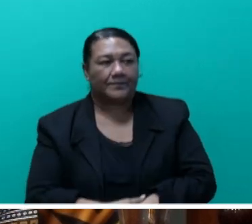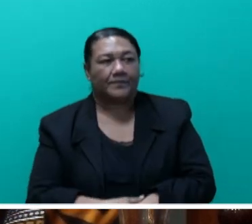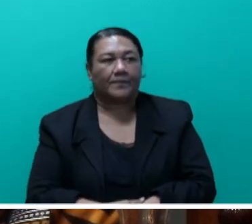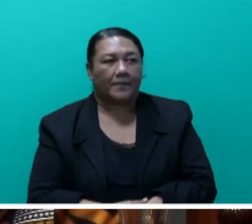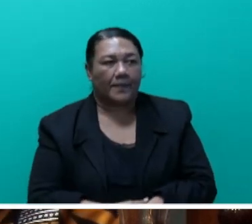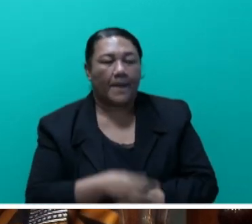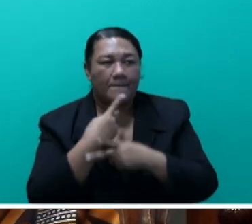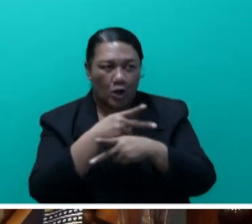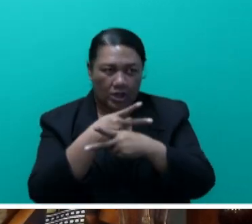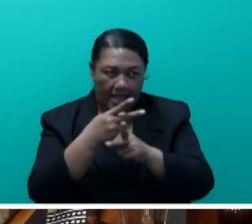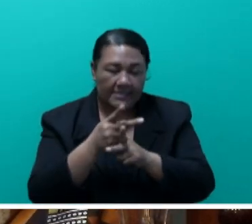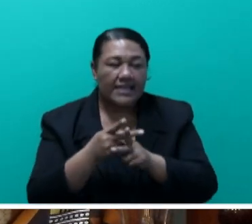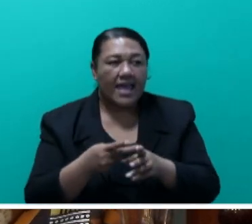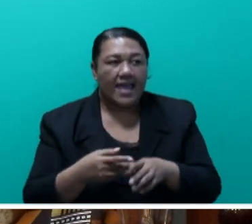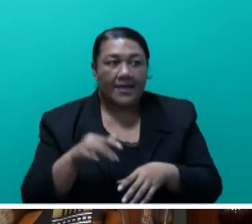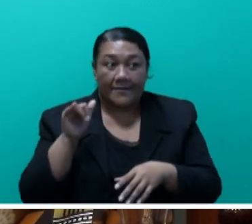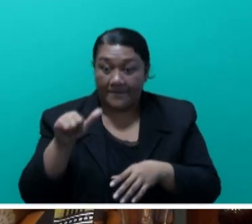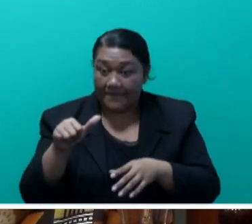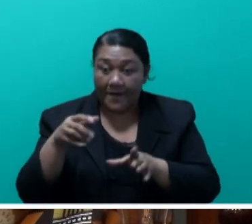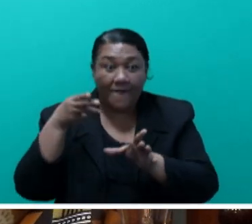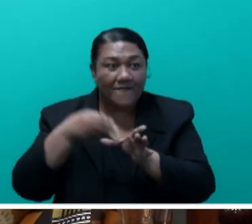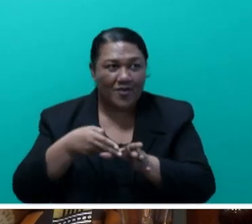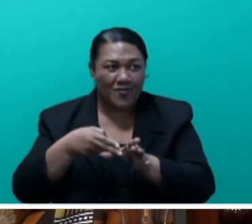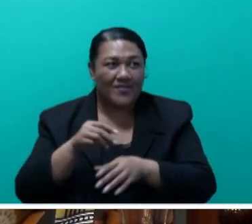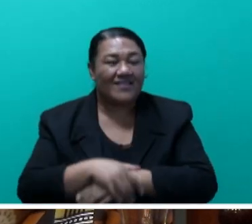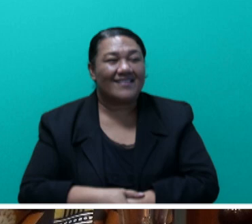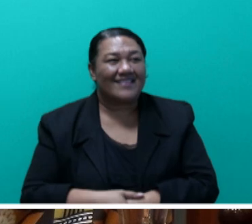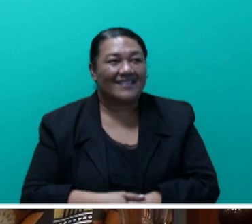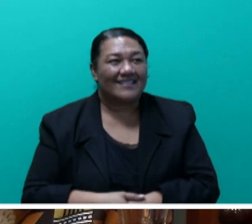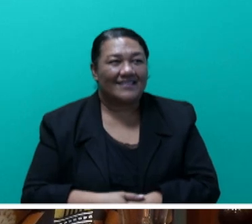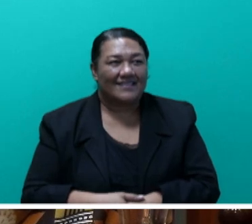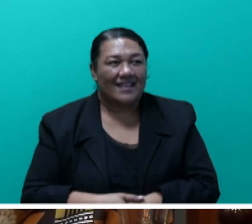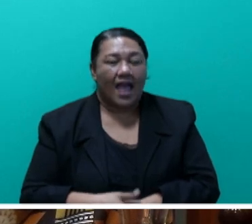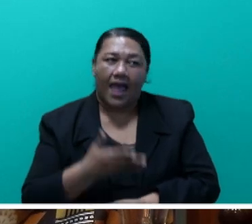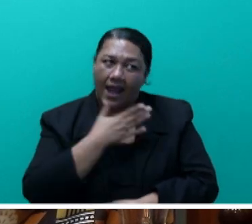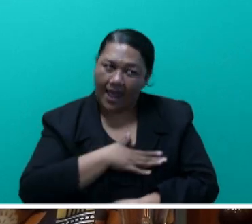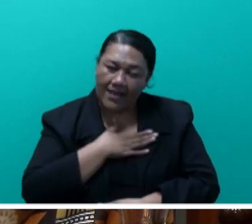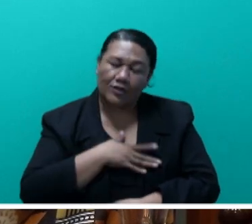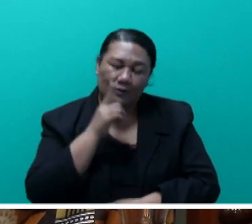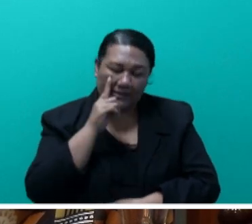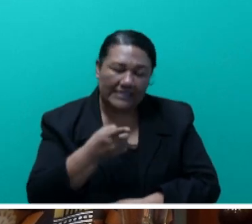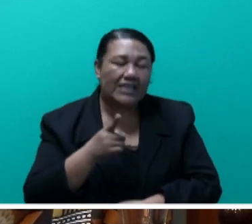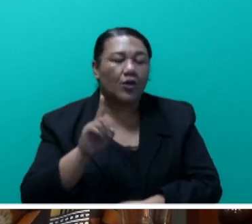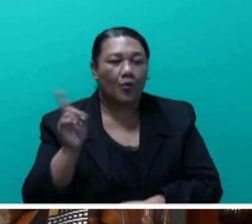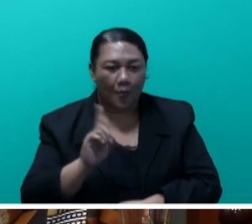the production of aviation fuel. And I'd like to see FSC